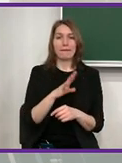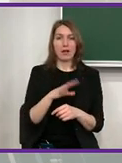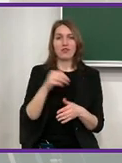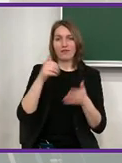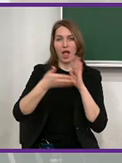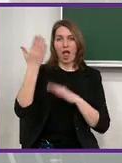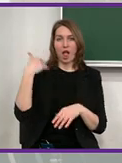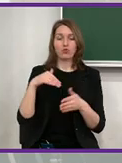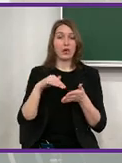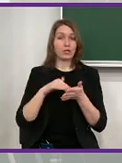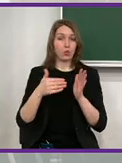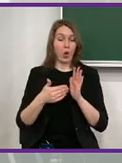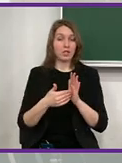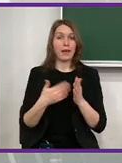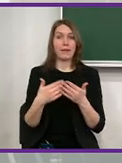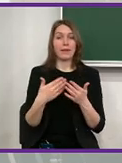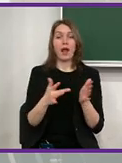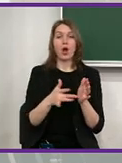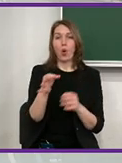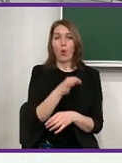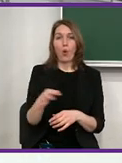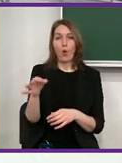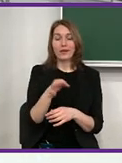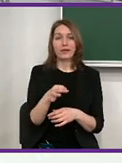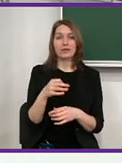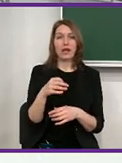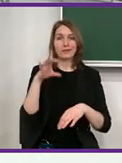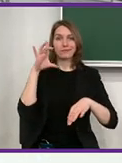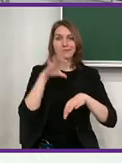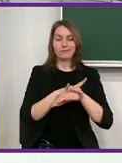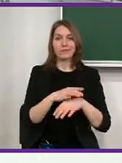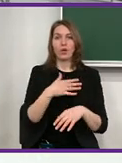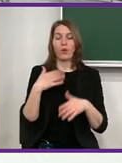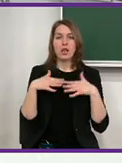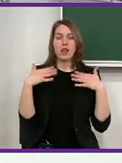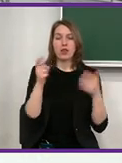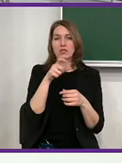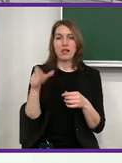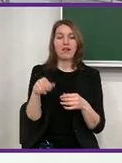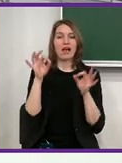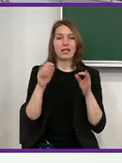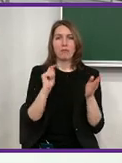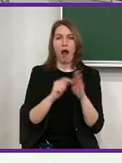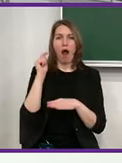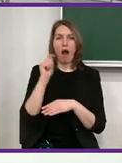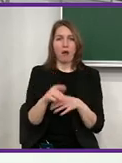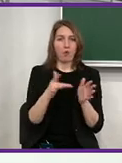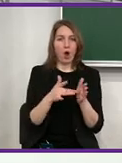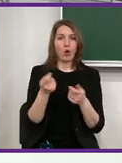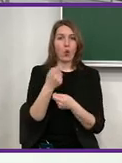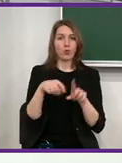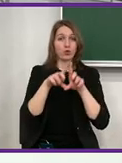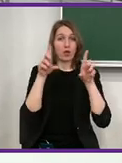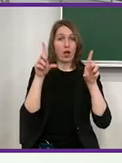cooperation. I will tell about logic behind this, because historically there have been cases when a company